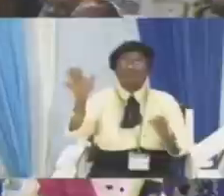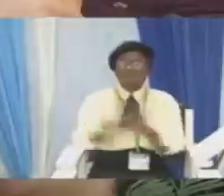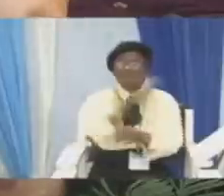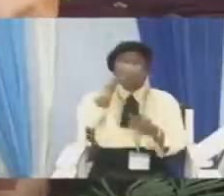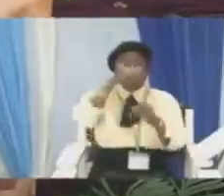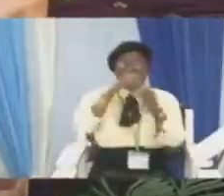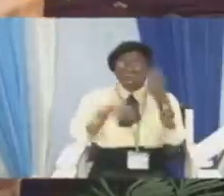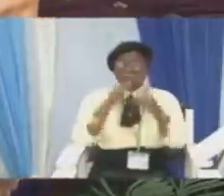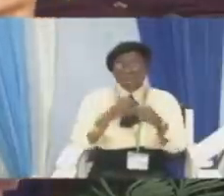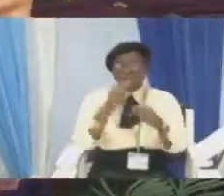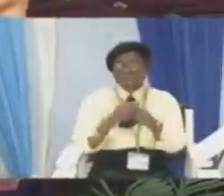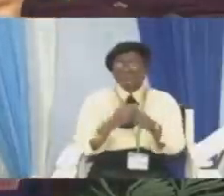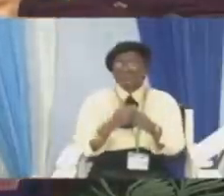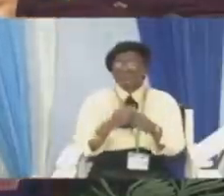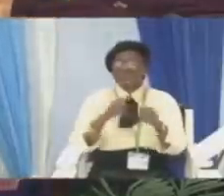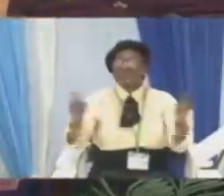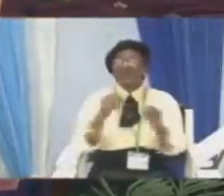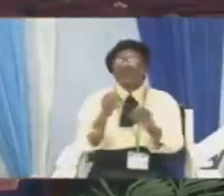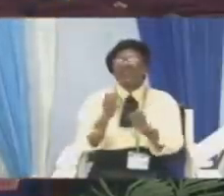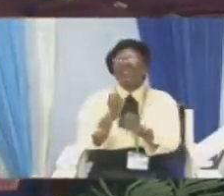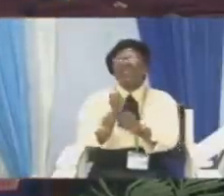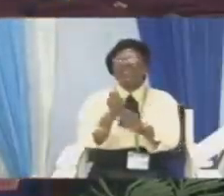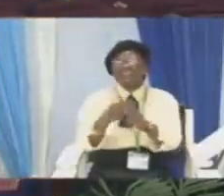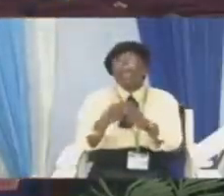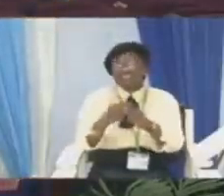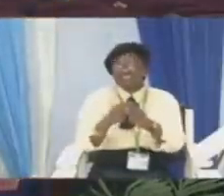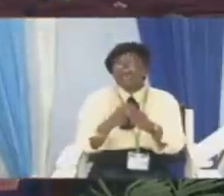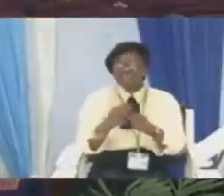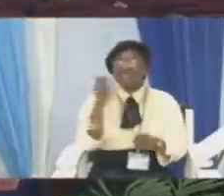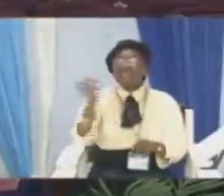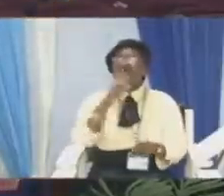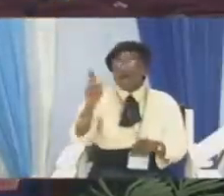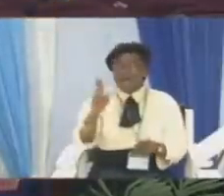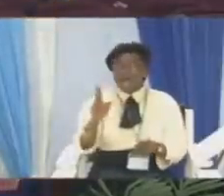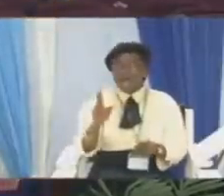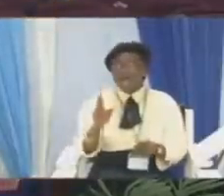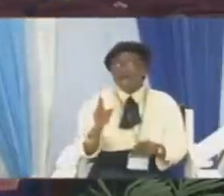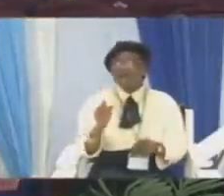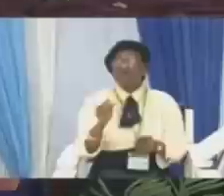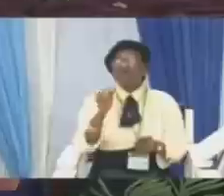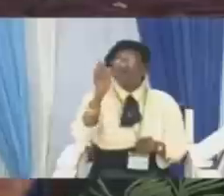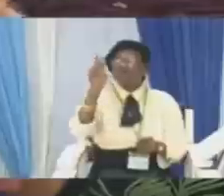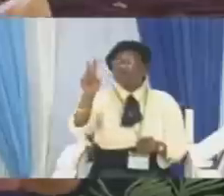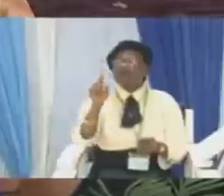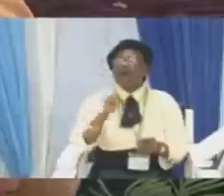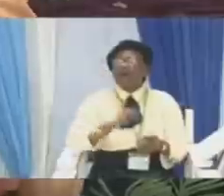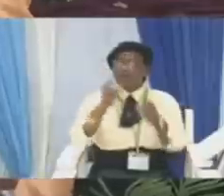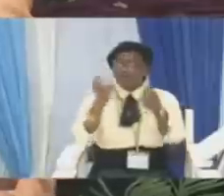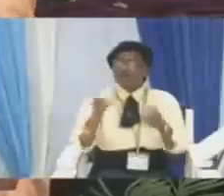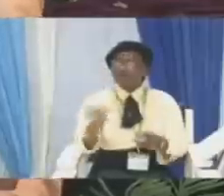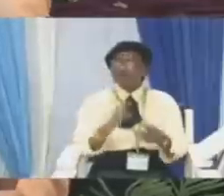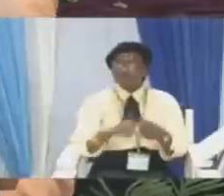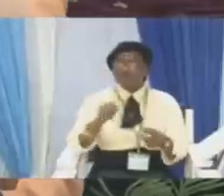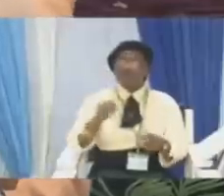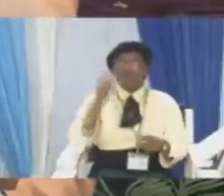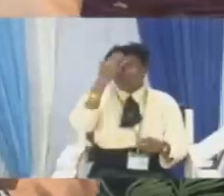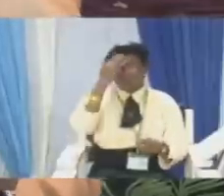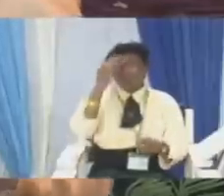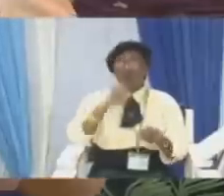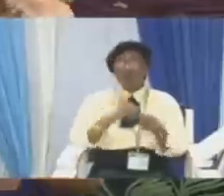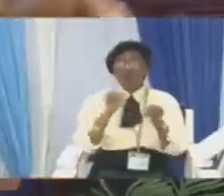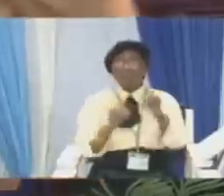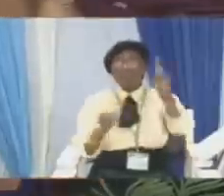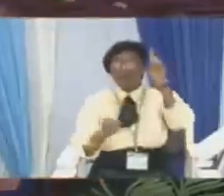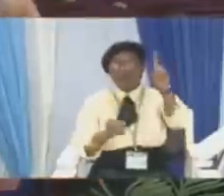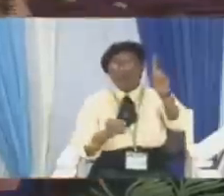Very briefly, there are two things I'd like us to take notice of. It is very important tonight. Number one